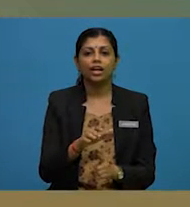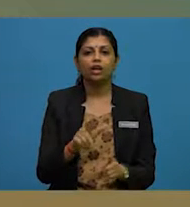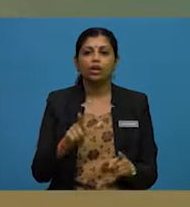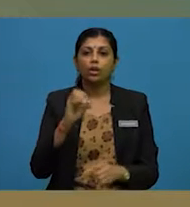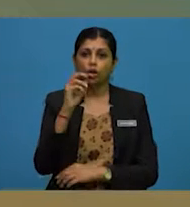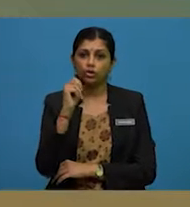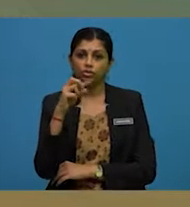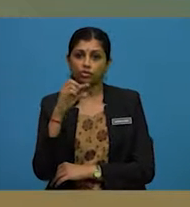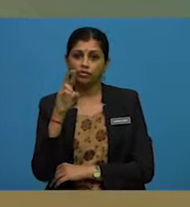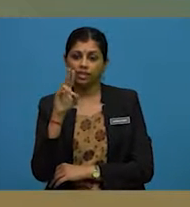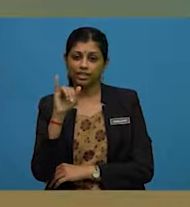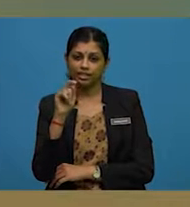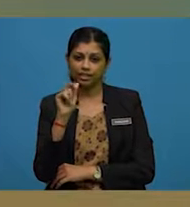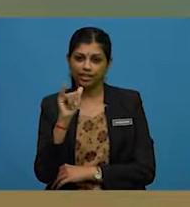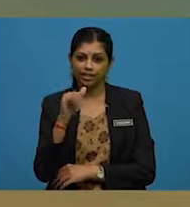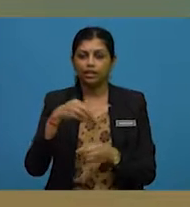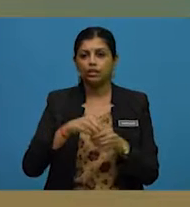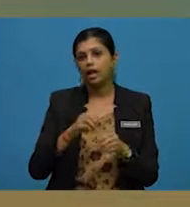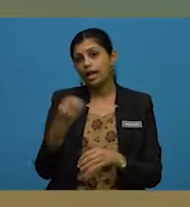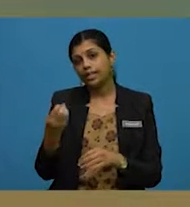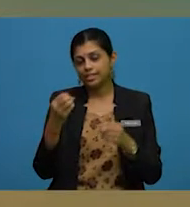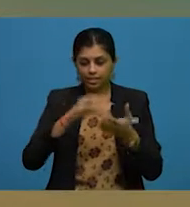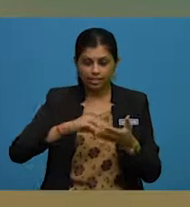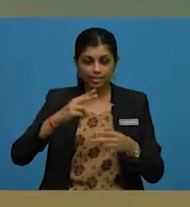affect longevity in other studies.